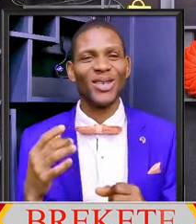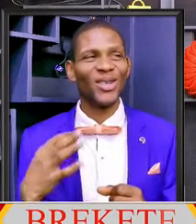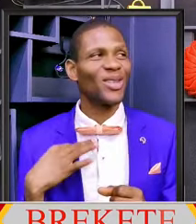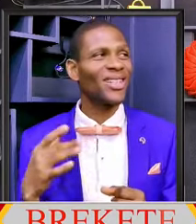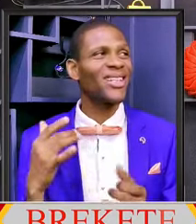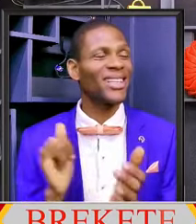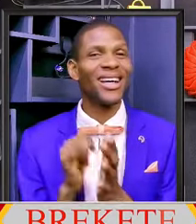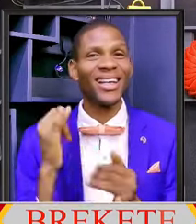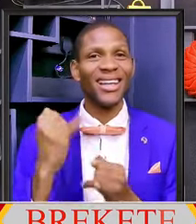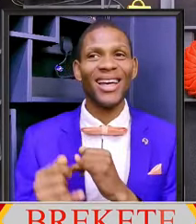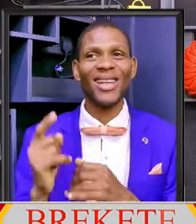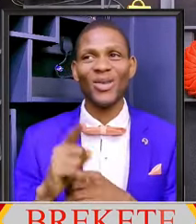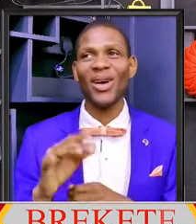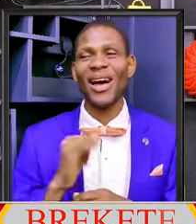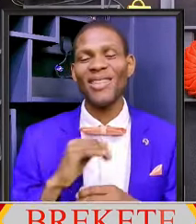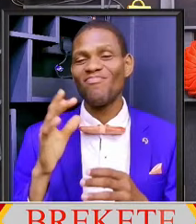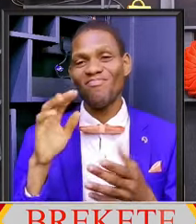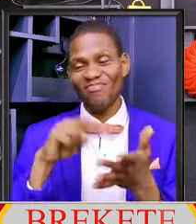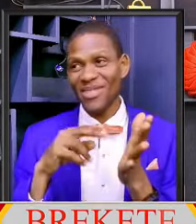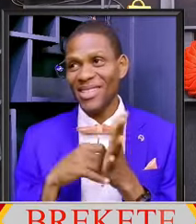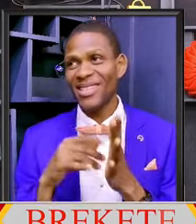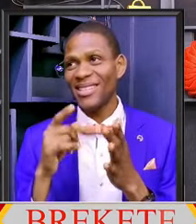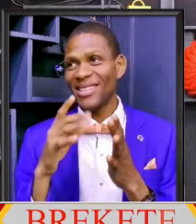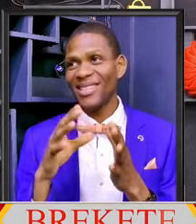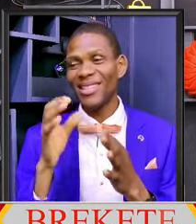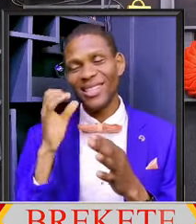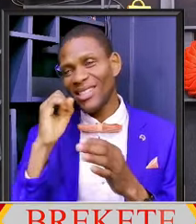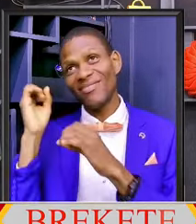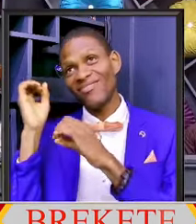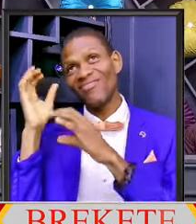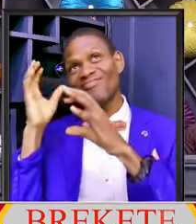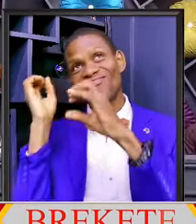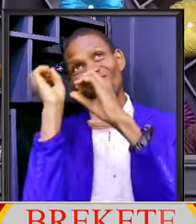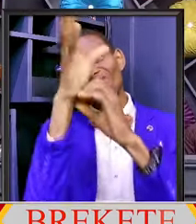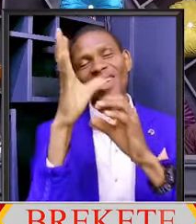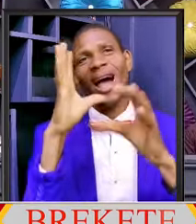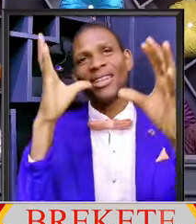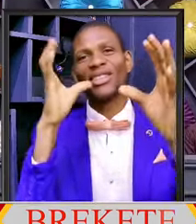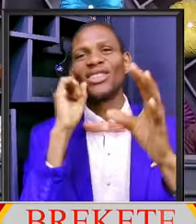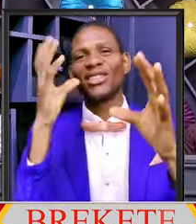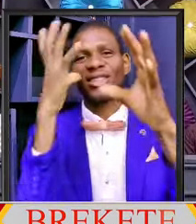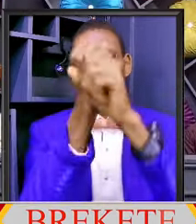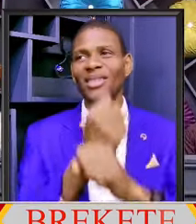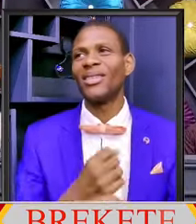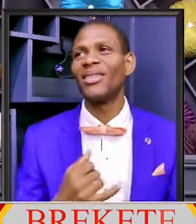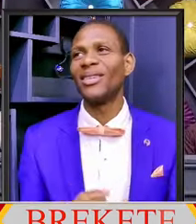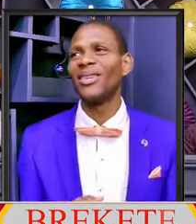him. We will she catch him. You know, anybody who